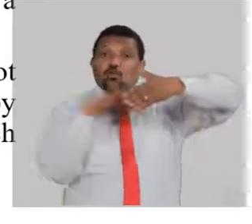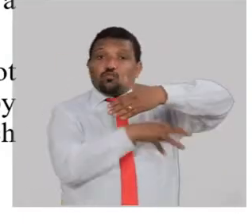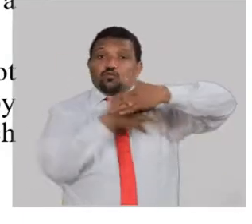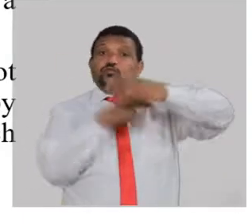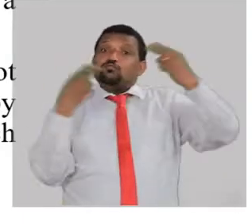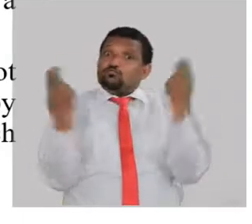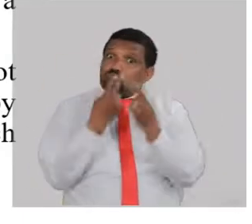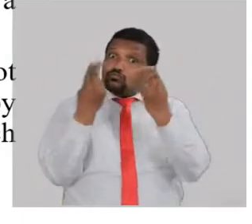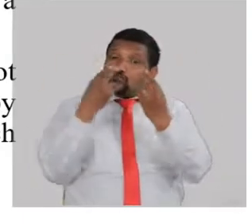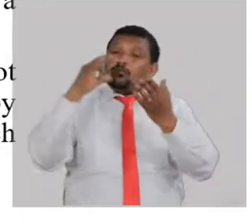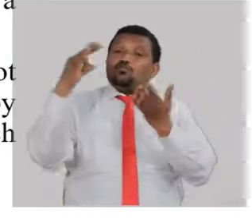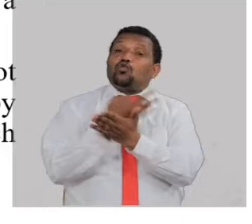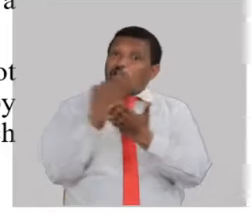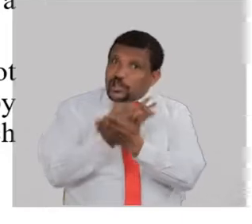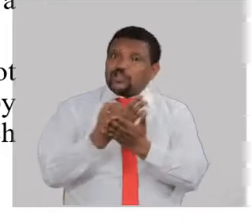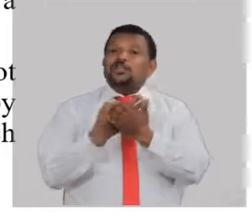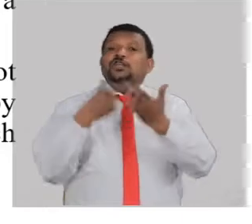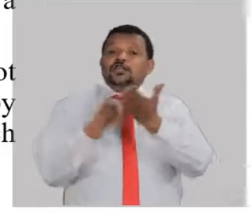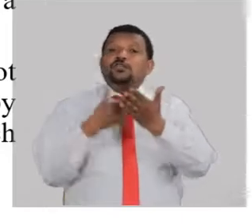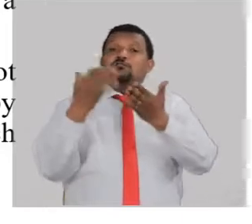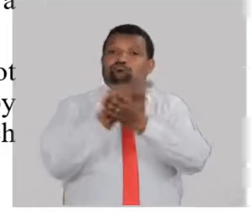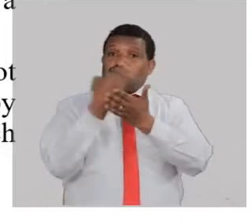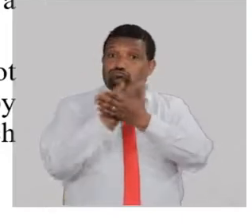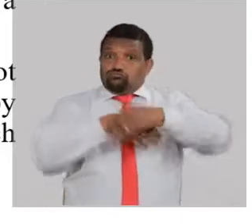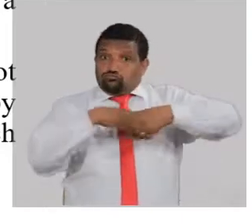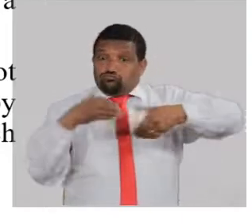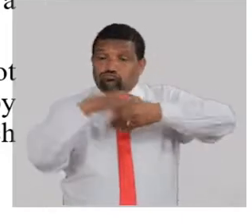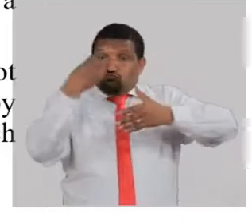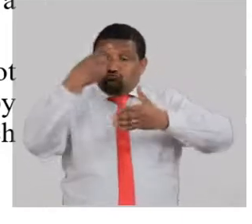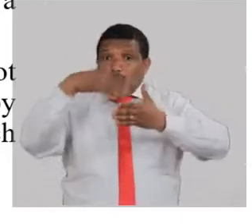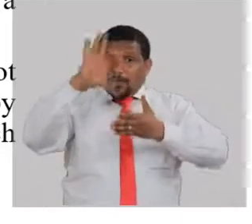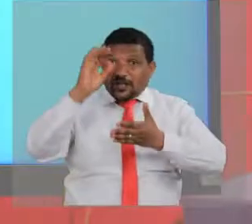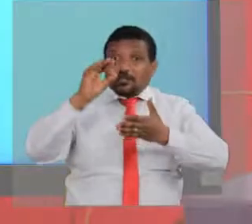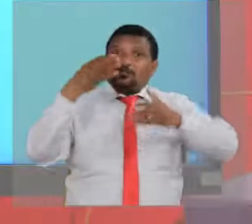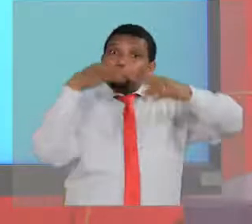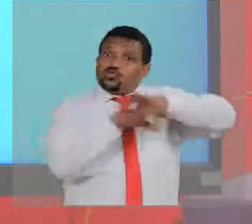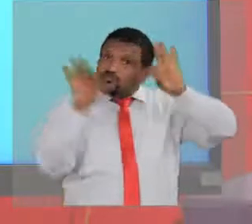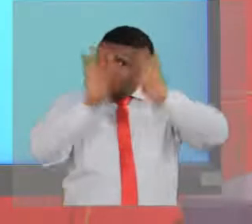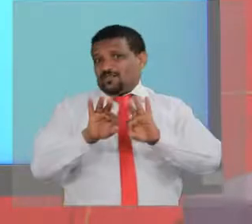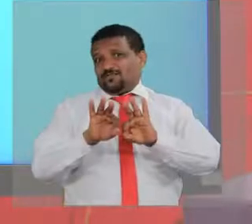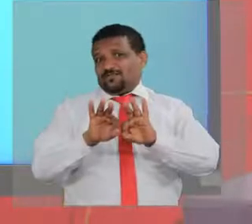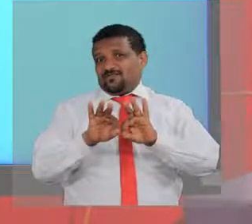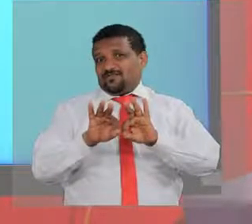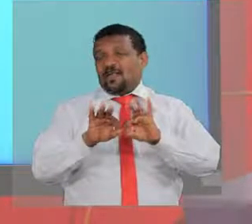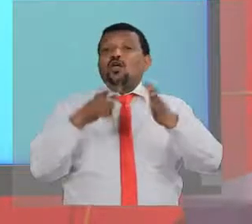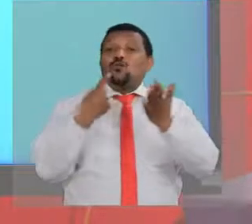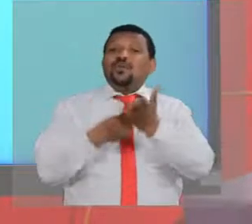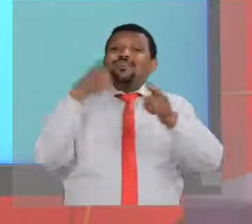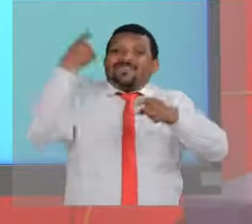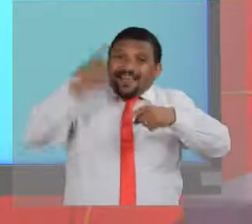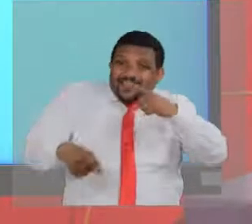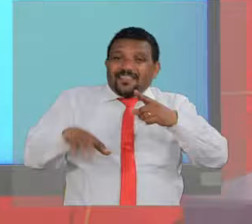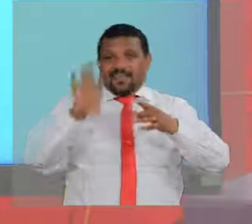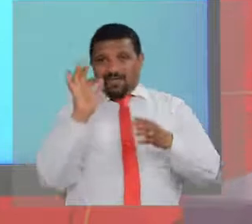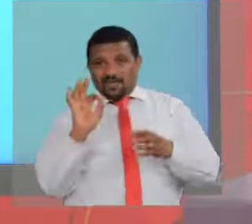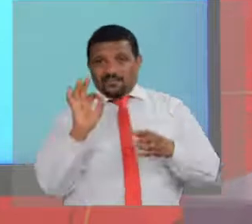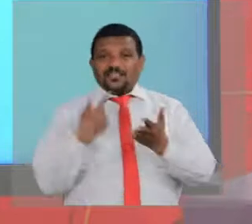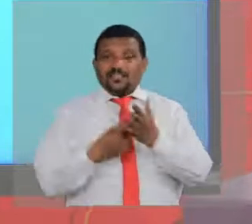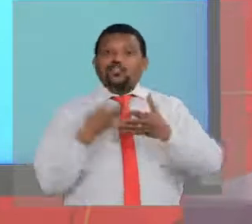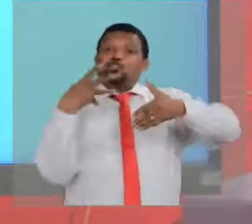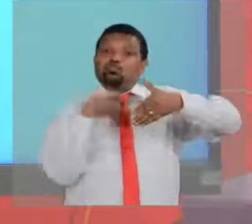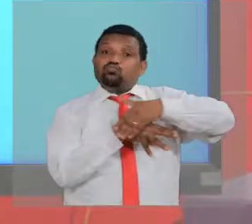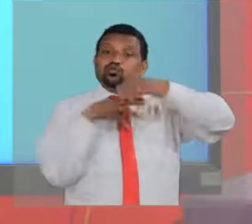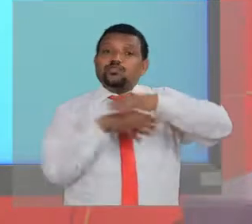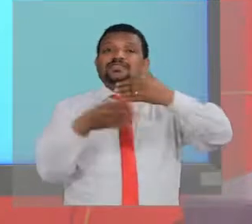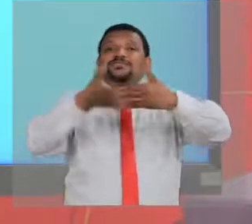used in production. In order to produce the outputs, we need the inputs, but we cannot get the